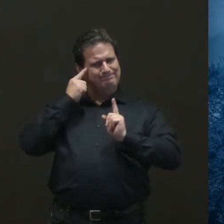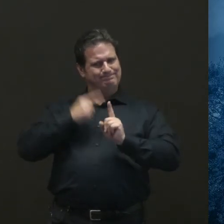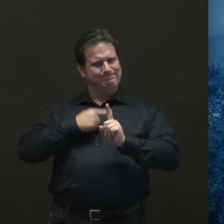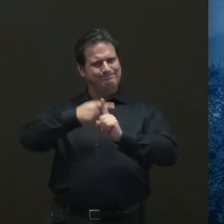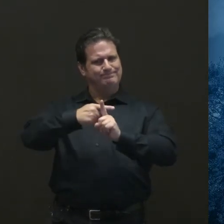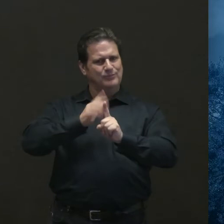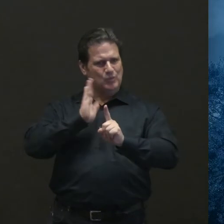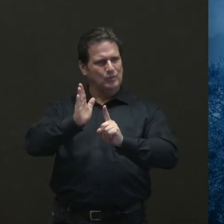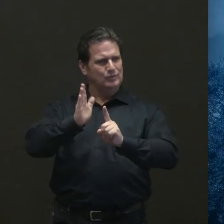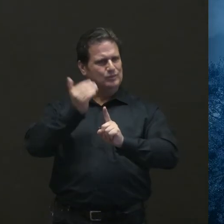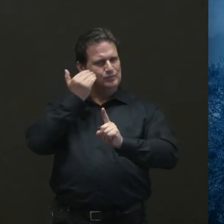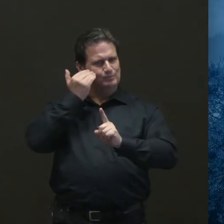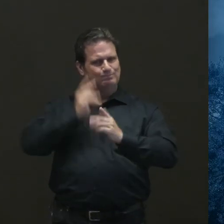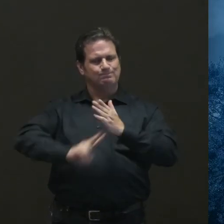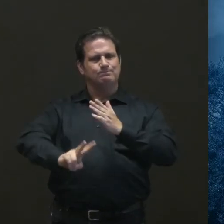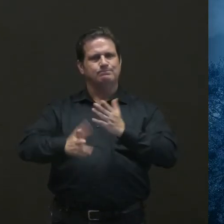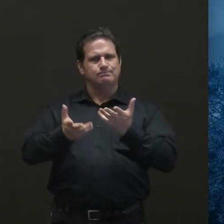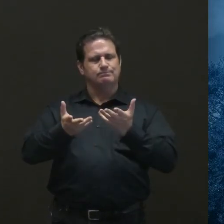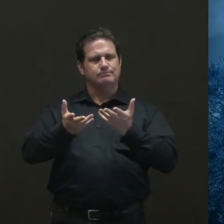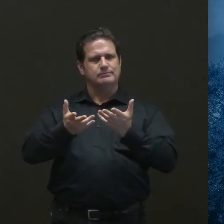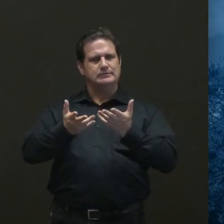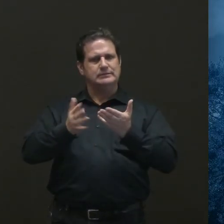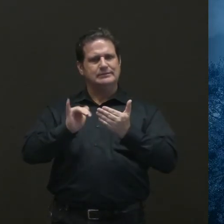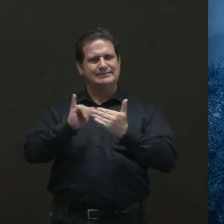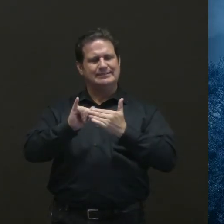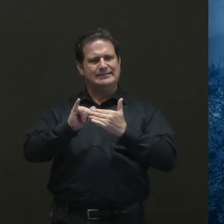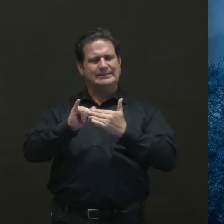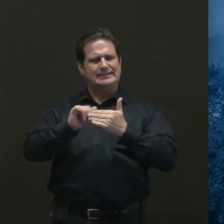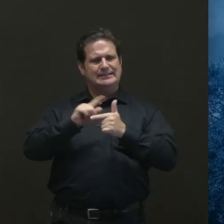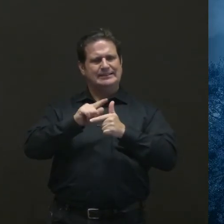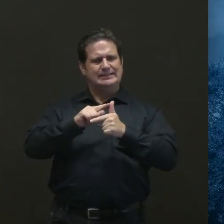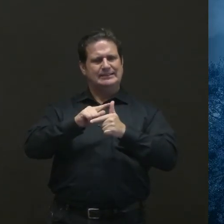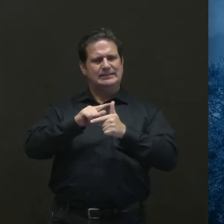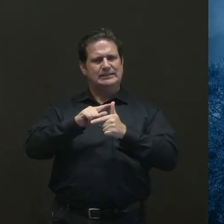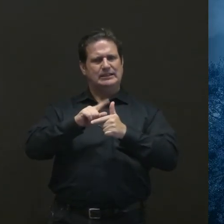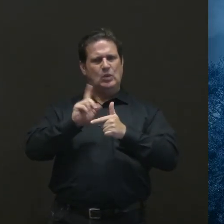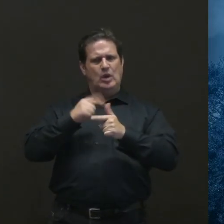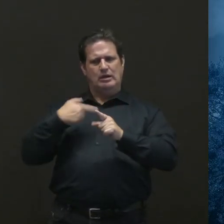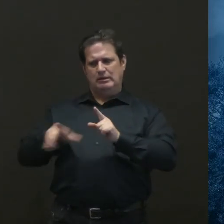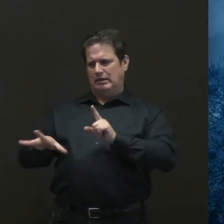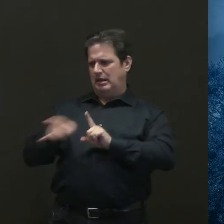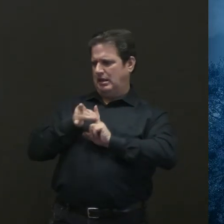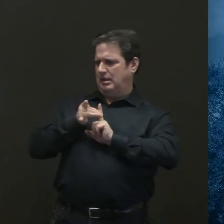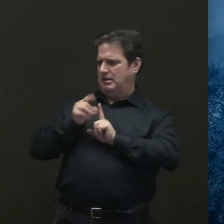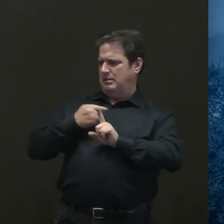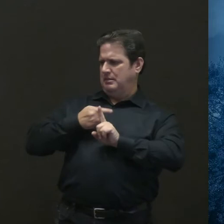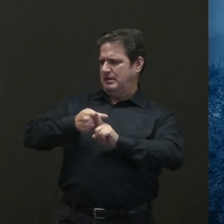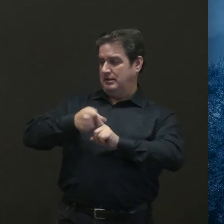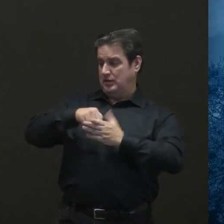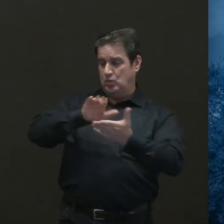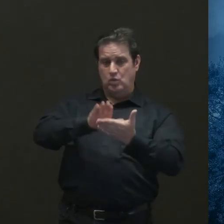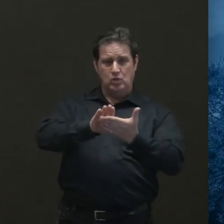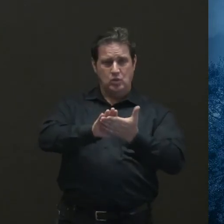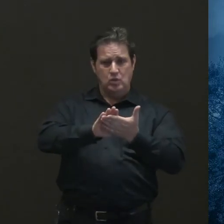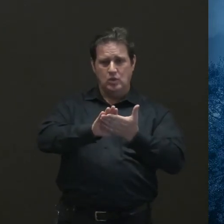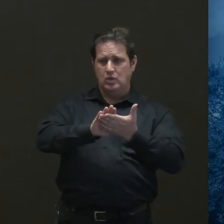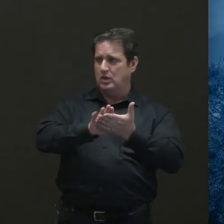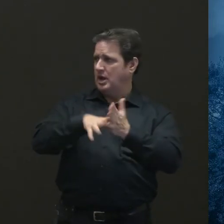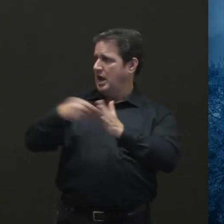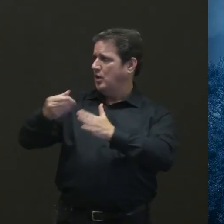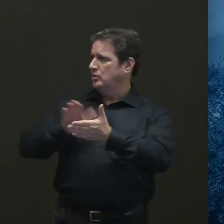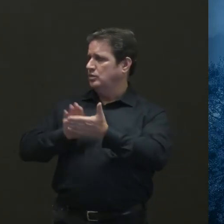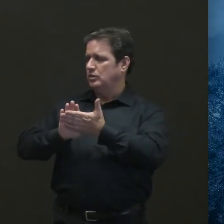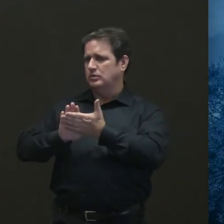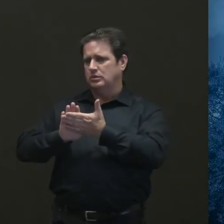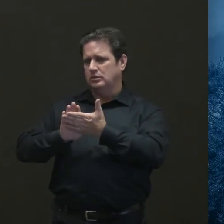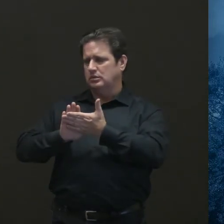positive. The question isn't so much that, it's where that transmission took place. Is it happening in the school? Or are we taking